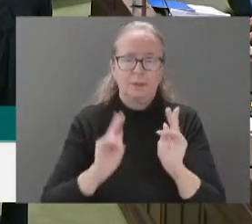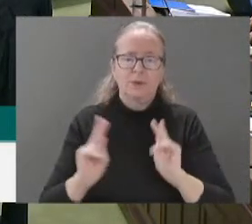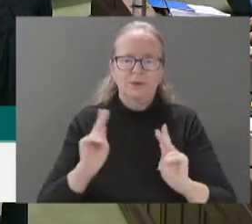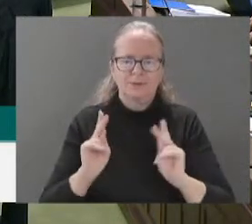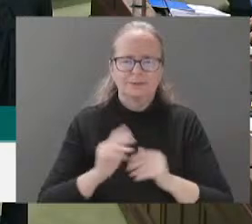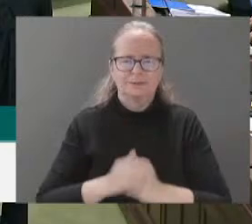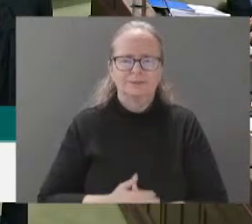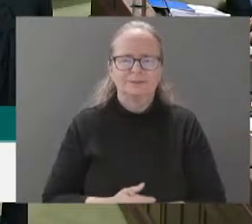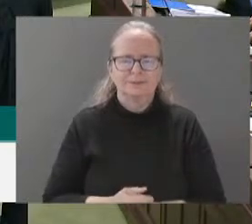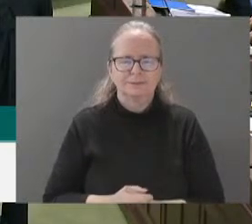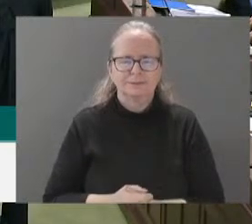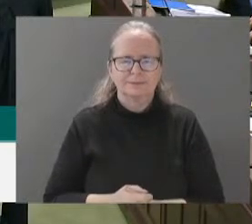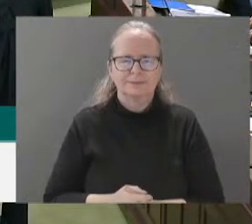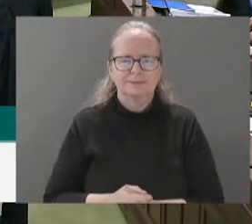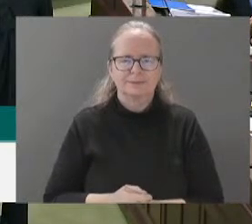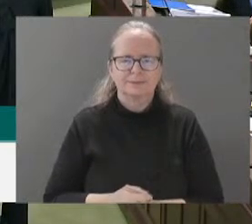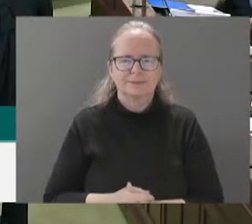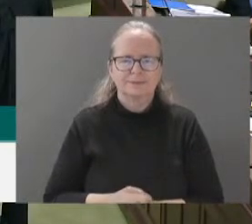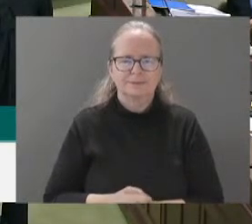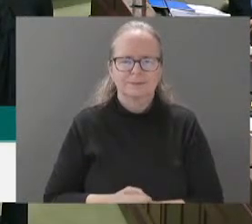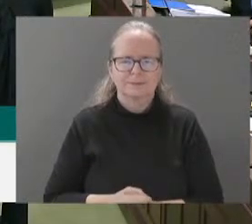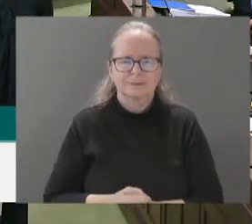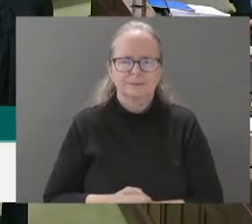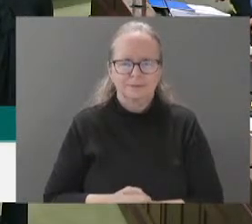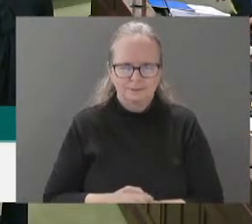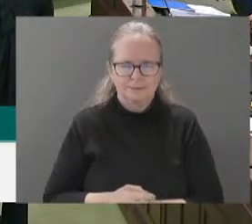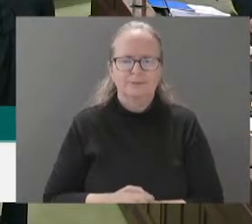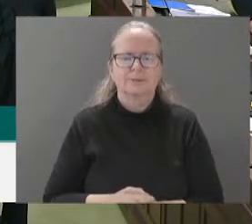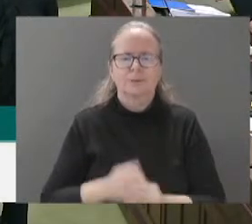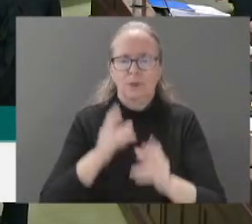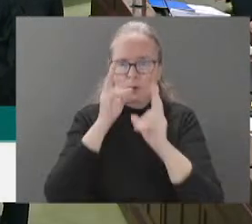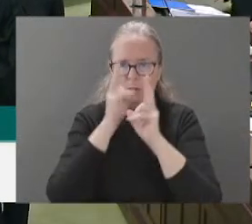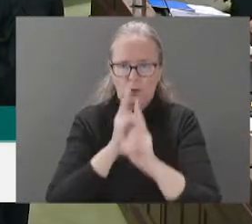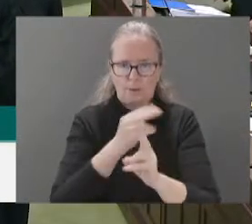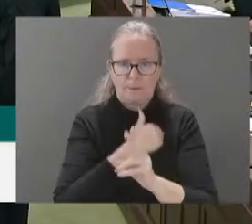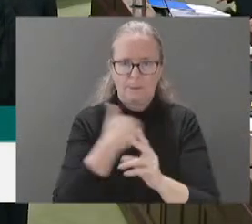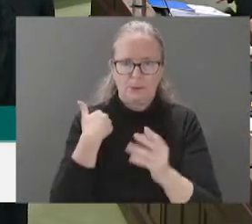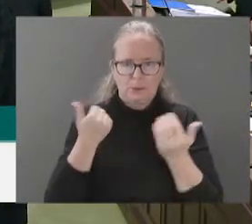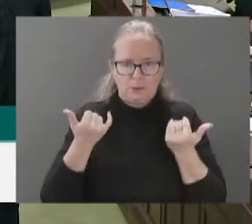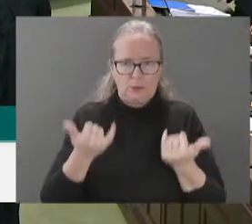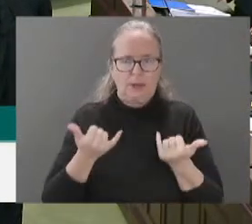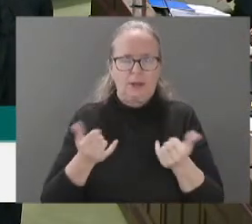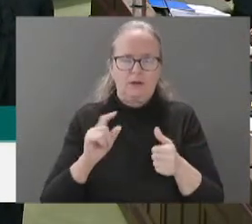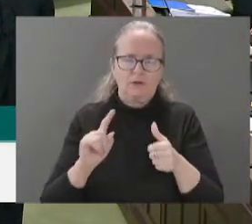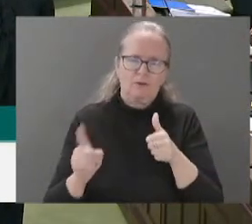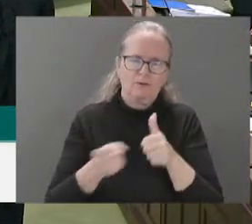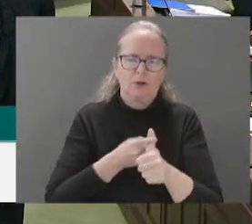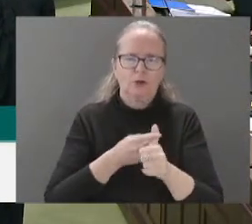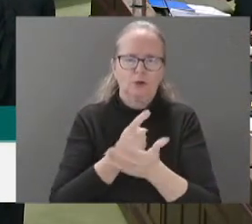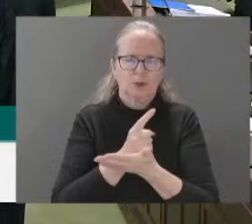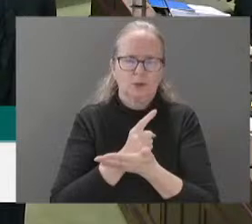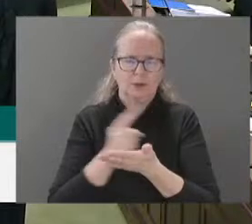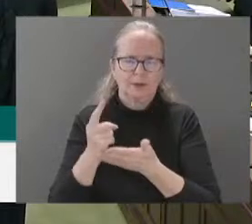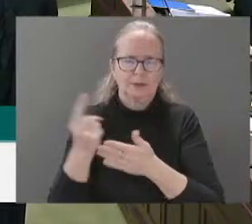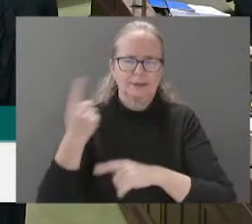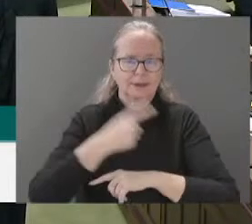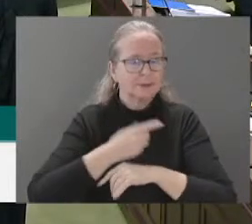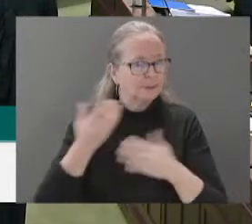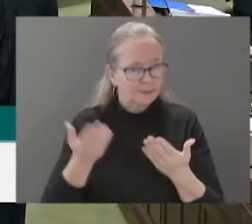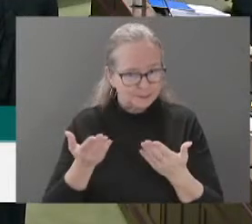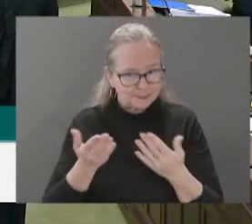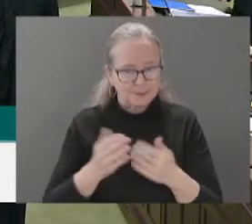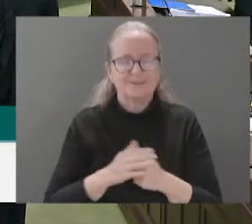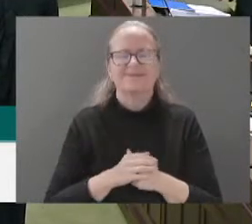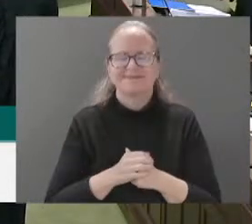amen honorable members it being the first sitting day of the week we will now be led in the singing of our national